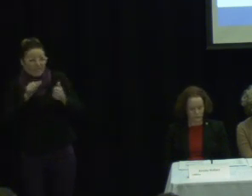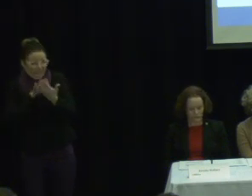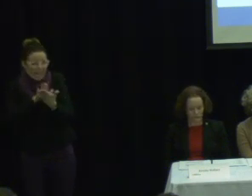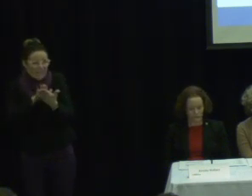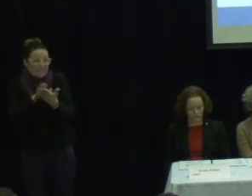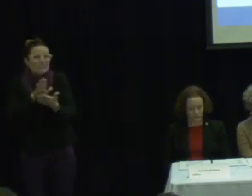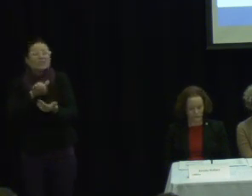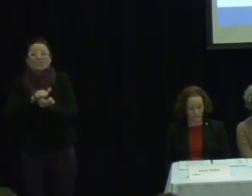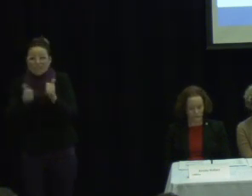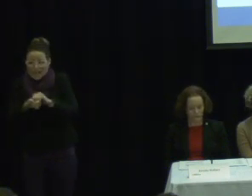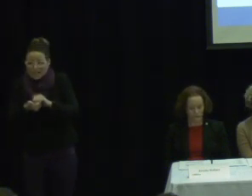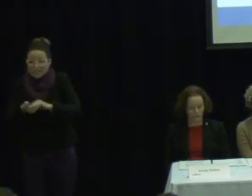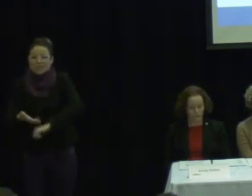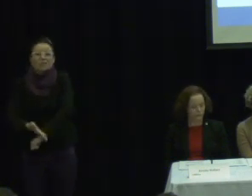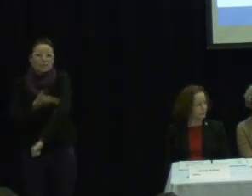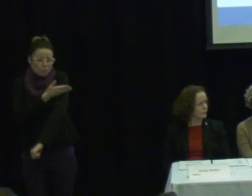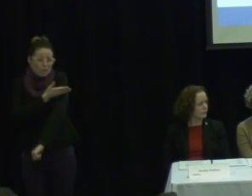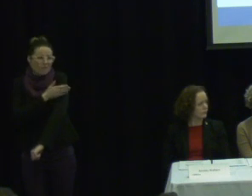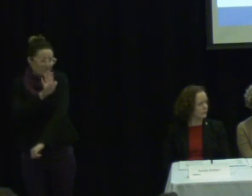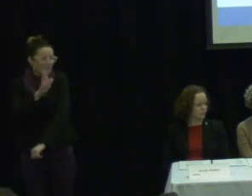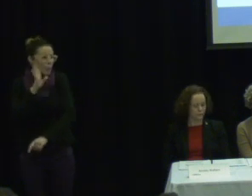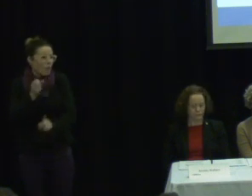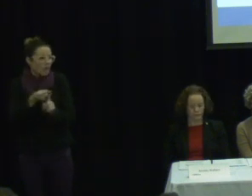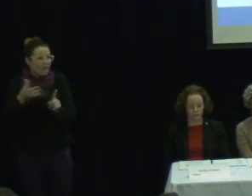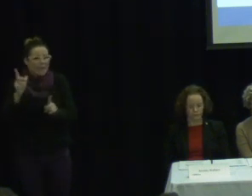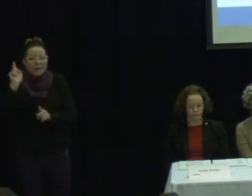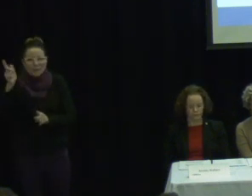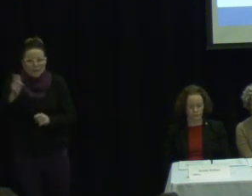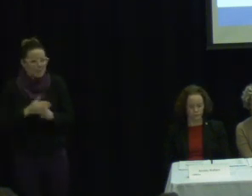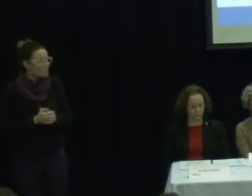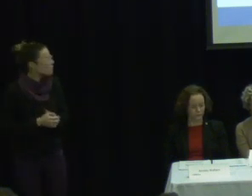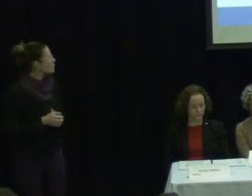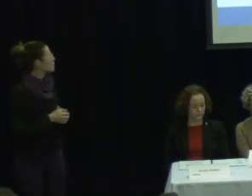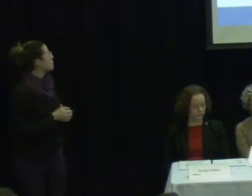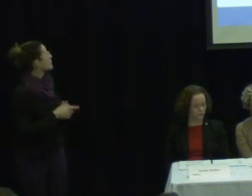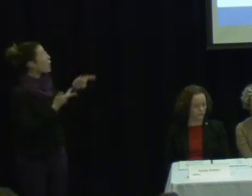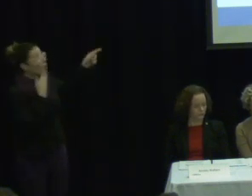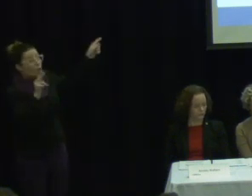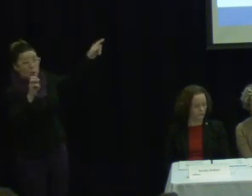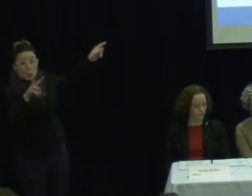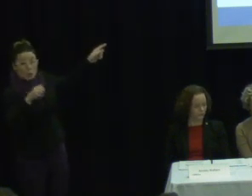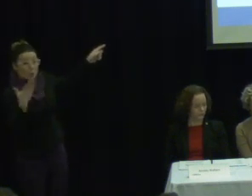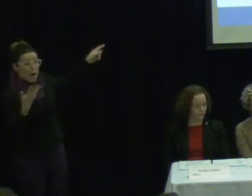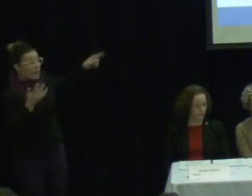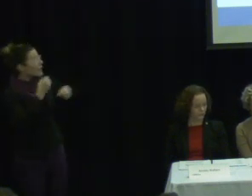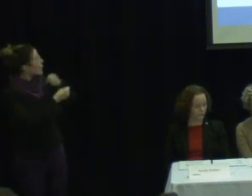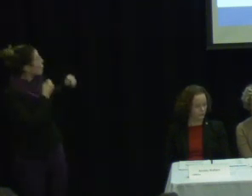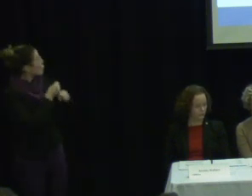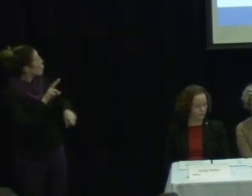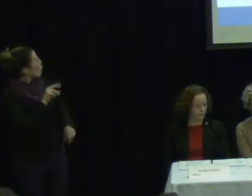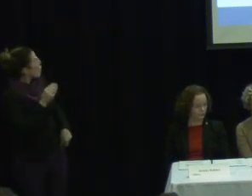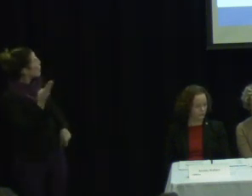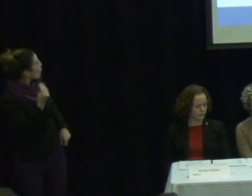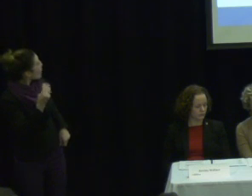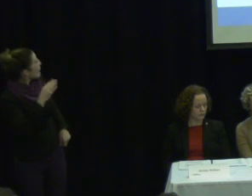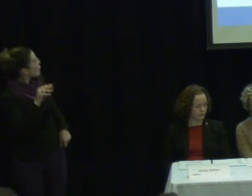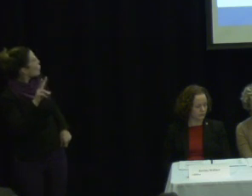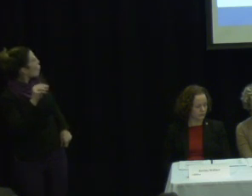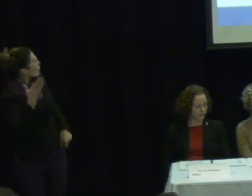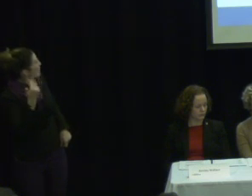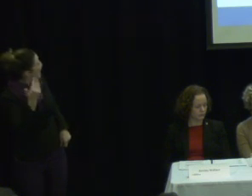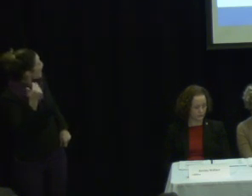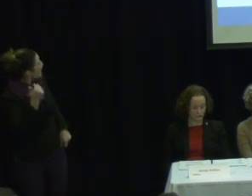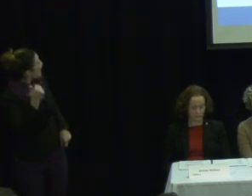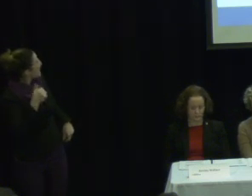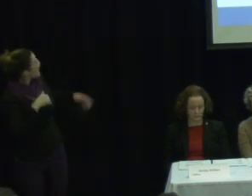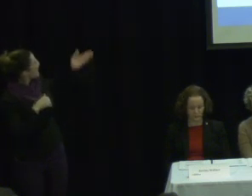minute. By the way, this is actually really good news. So when we came here in 2014-15, 28,002